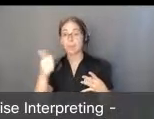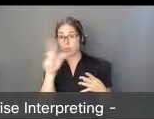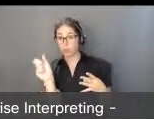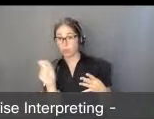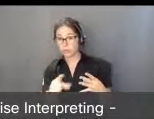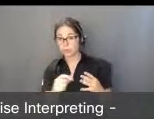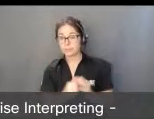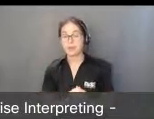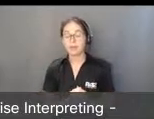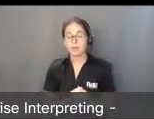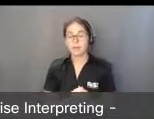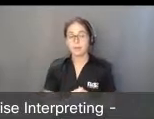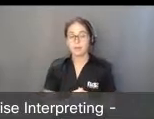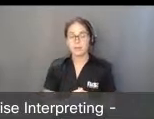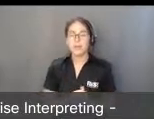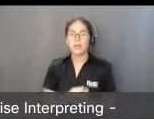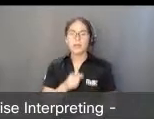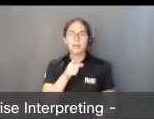I think